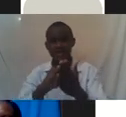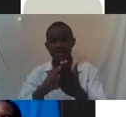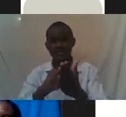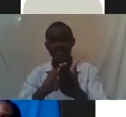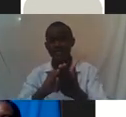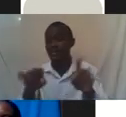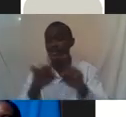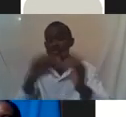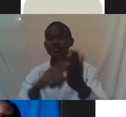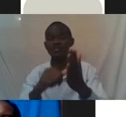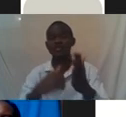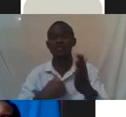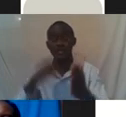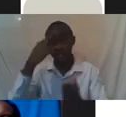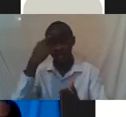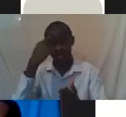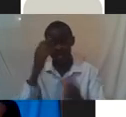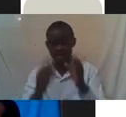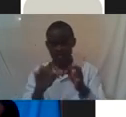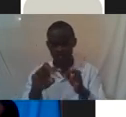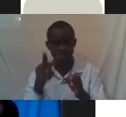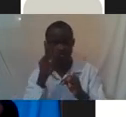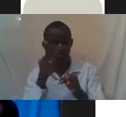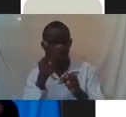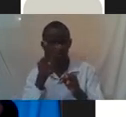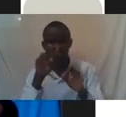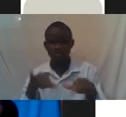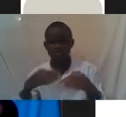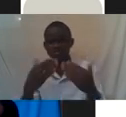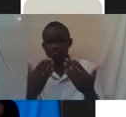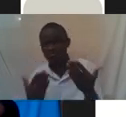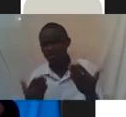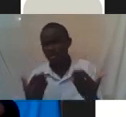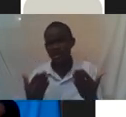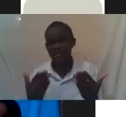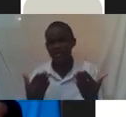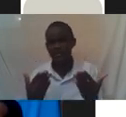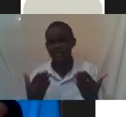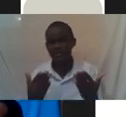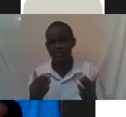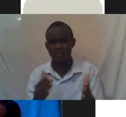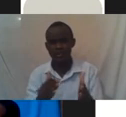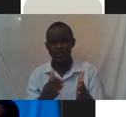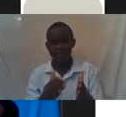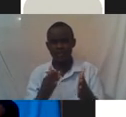my view, because if you look at the expanded